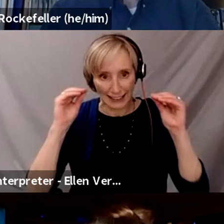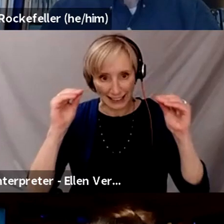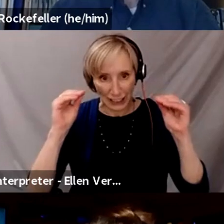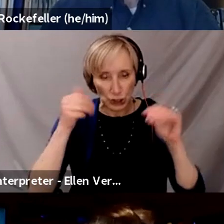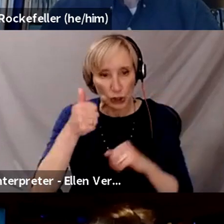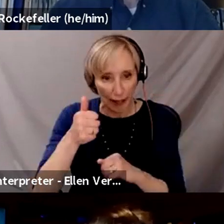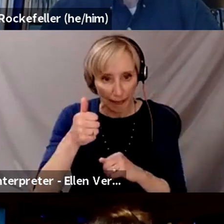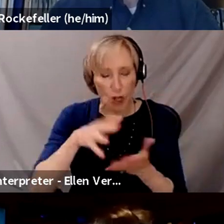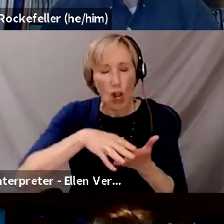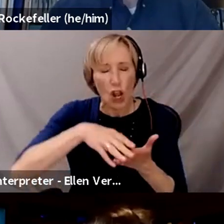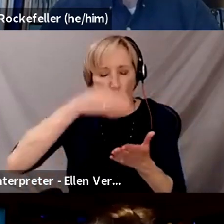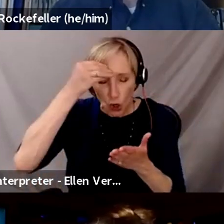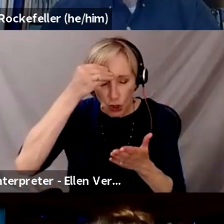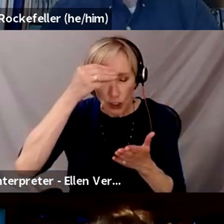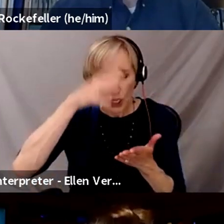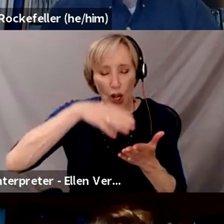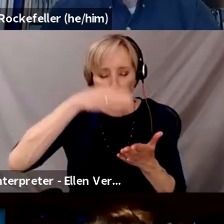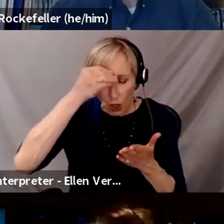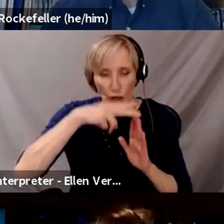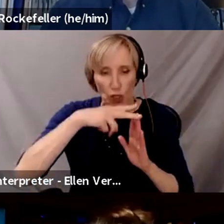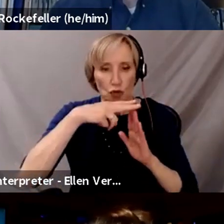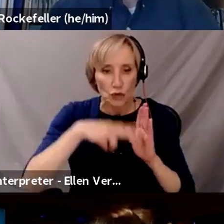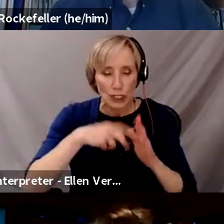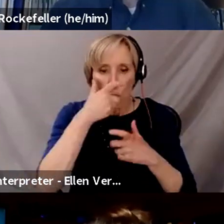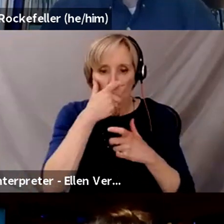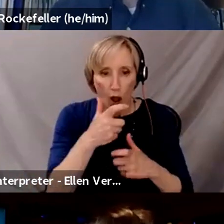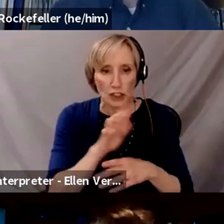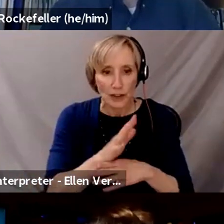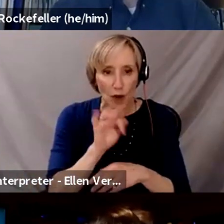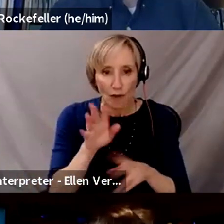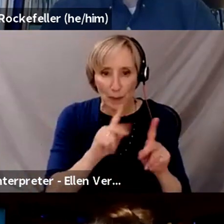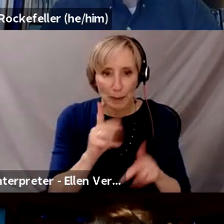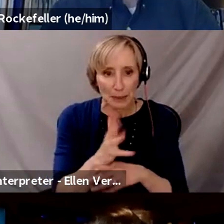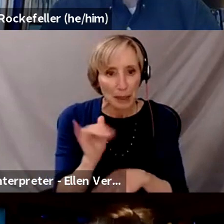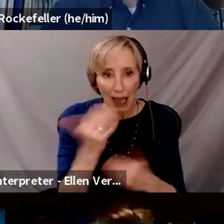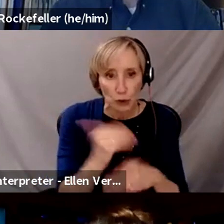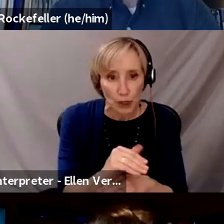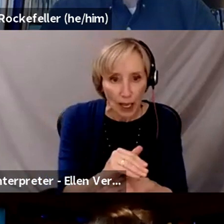yourself. Read, watch videos of people speaking, learn about this